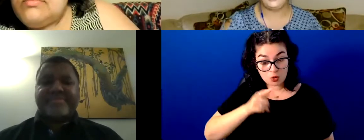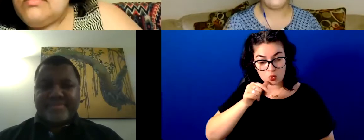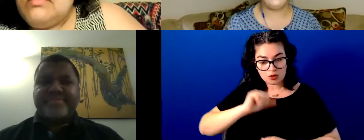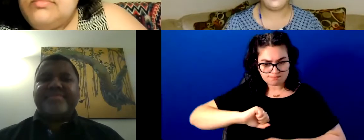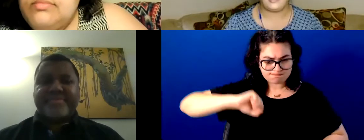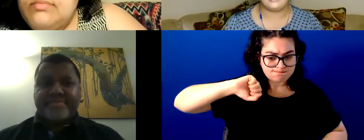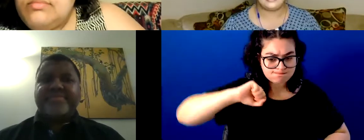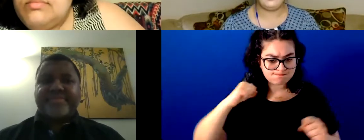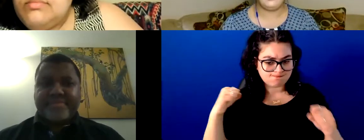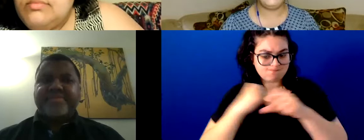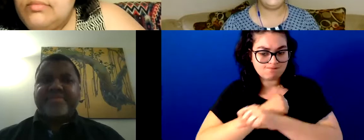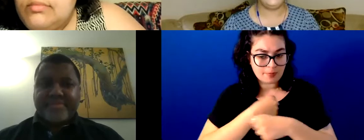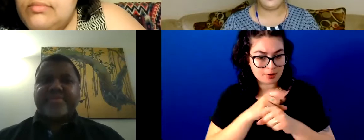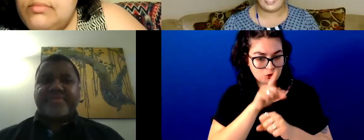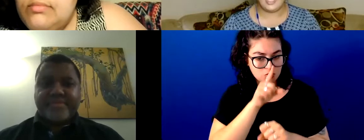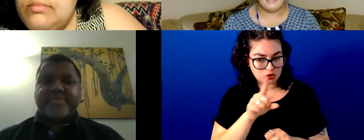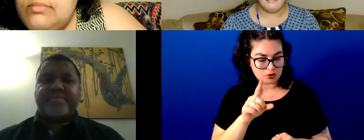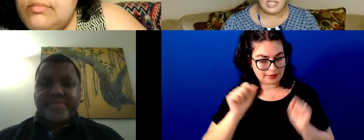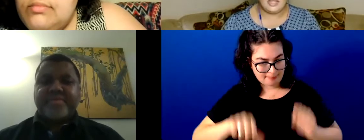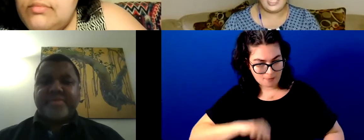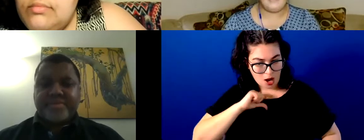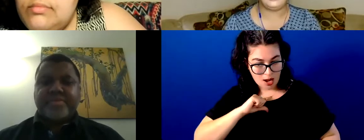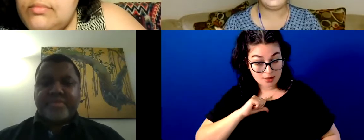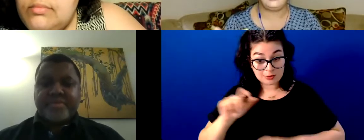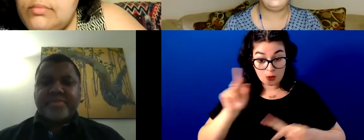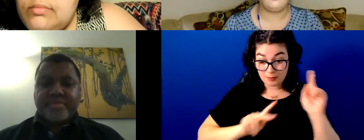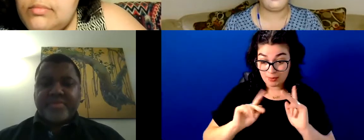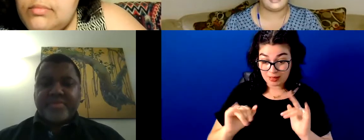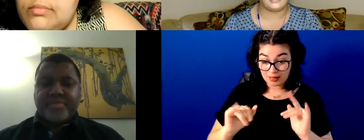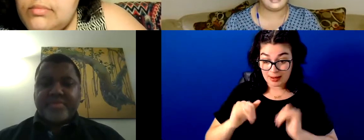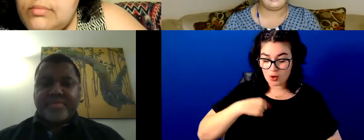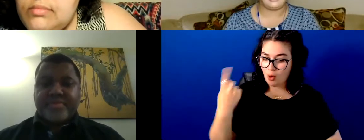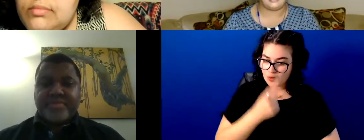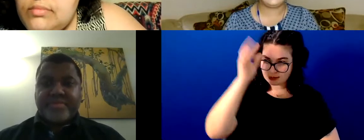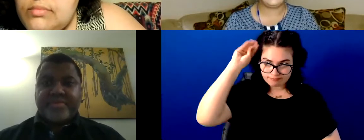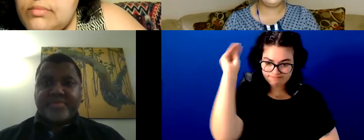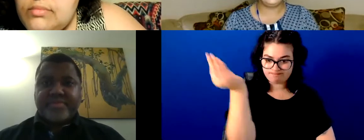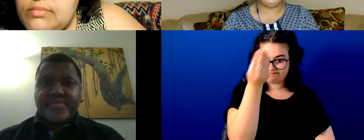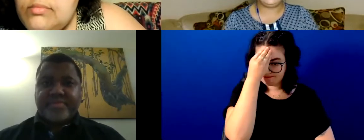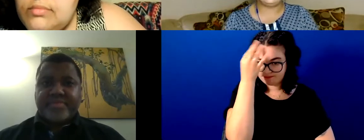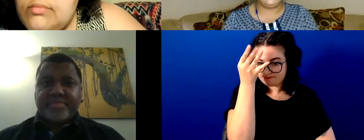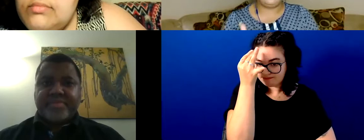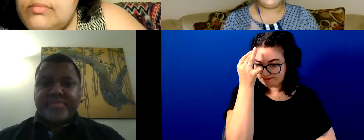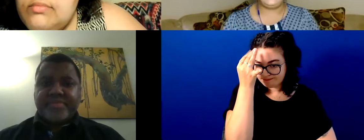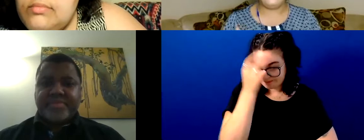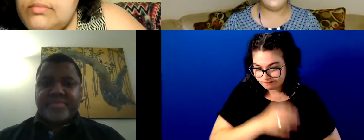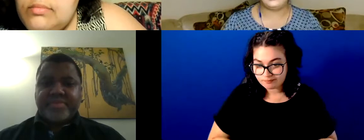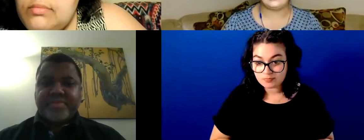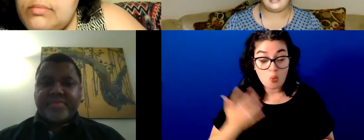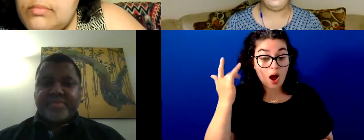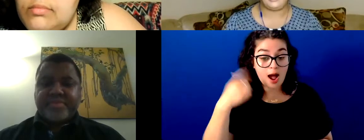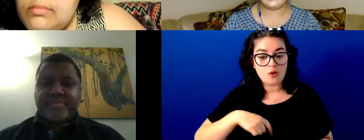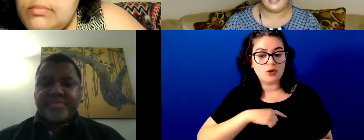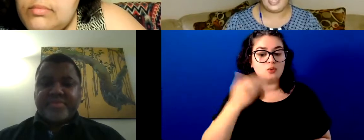where we are today. It's people who, like me, who keep it at the forefront at all times, because we know what it's like to